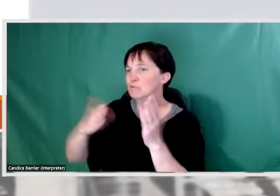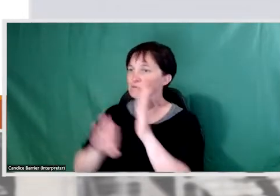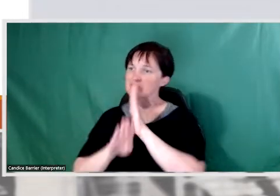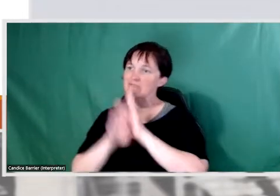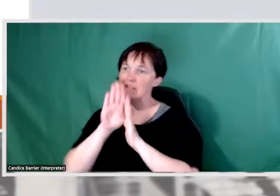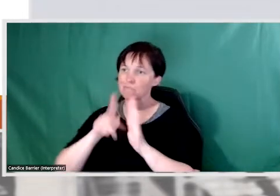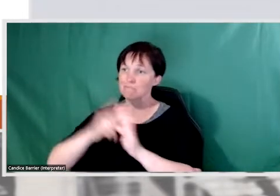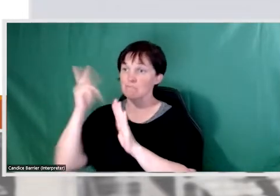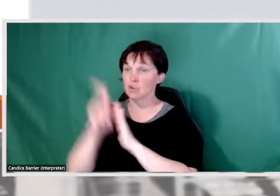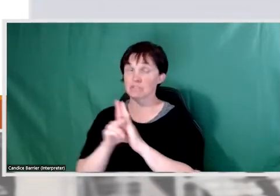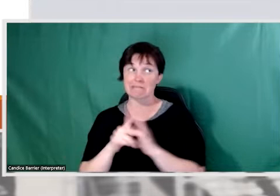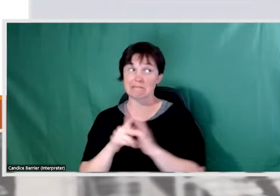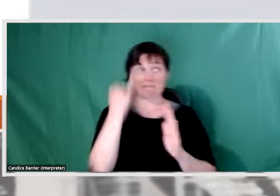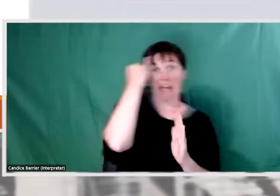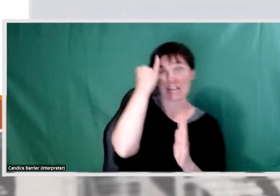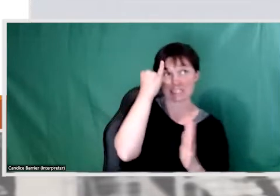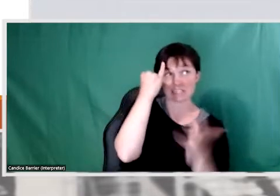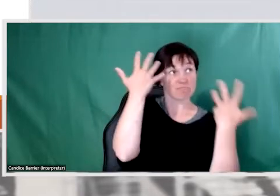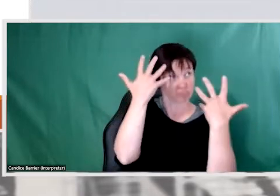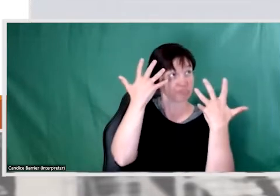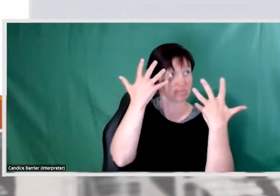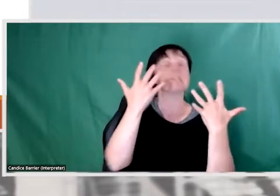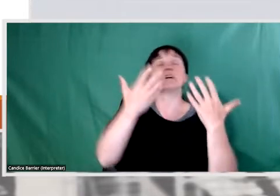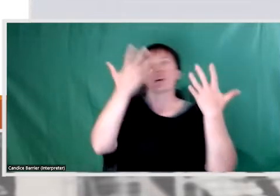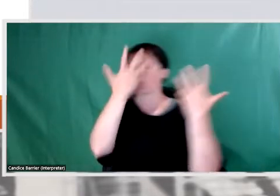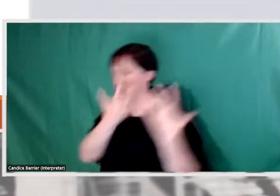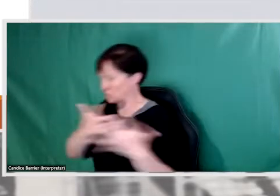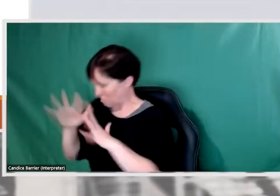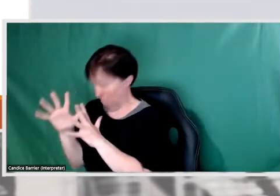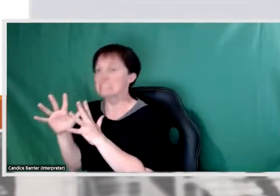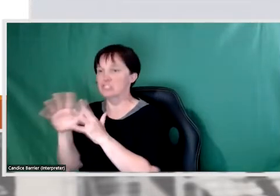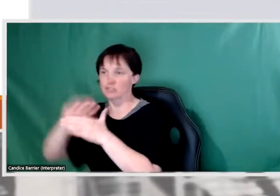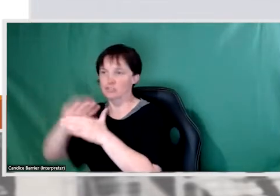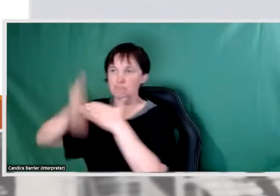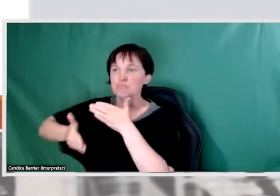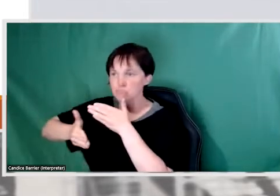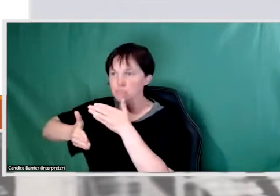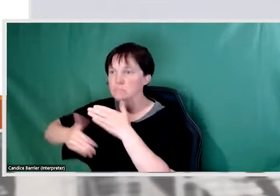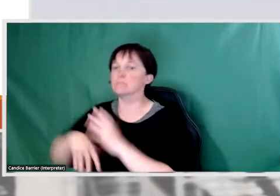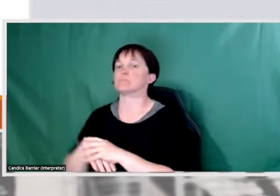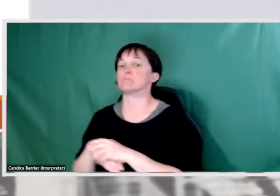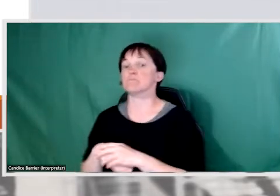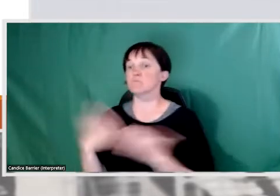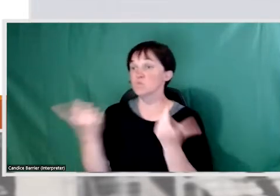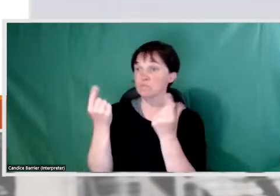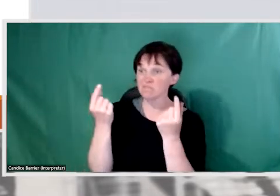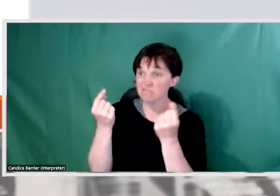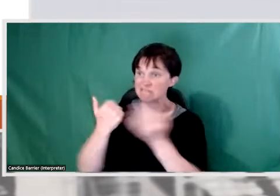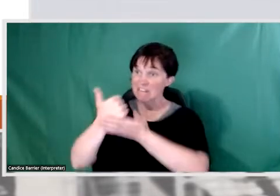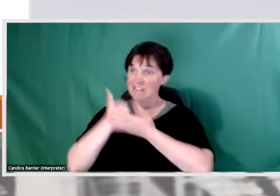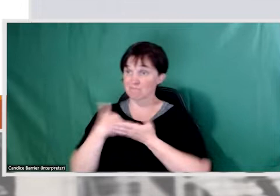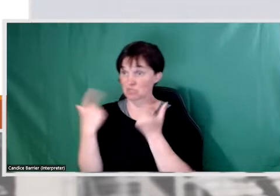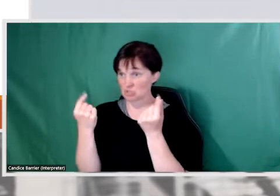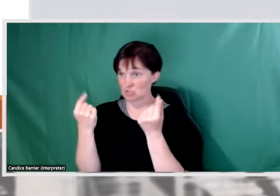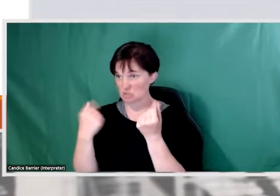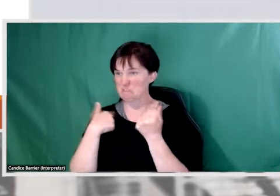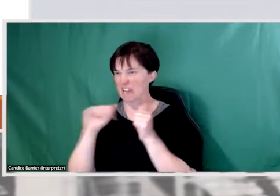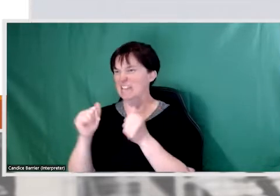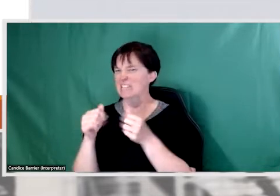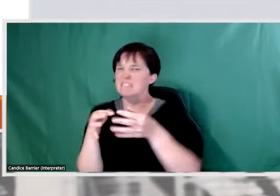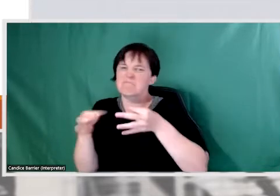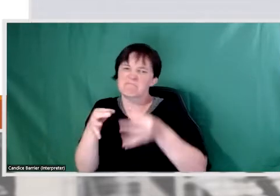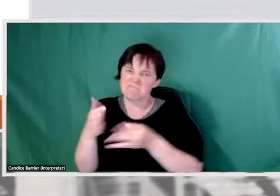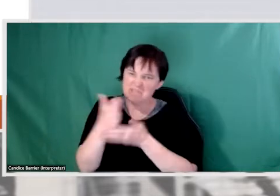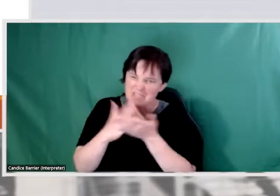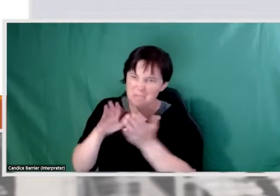to completion. It's a high-level assessment, but what it does and what it helps us do, and I can talk about some of these learnings, is that